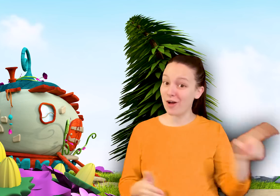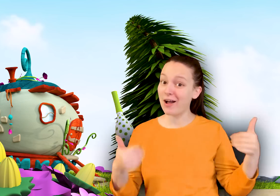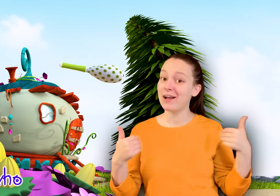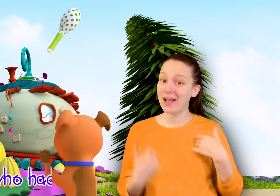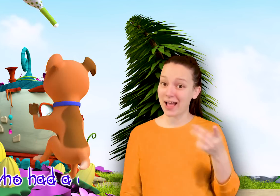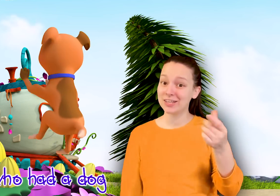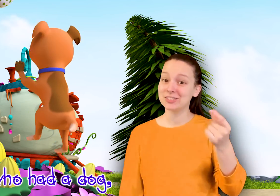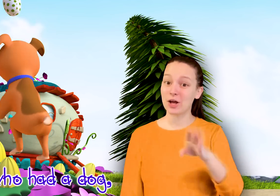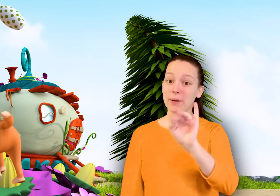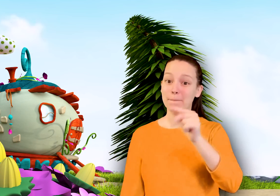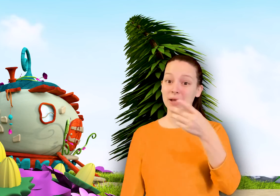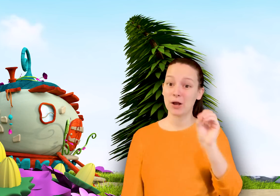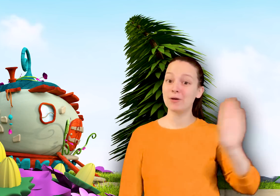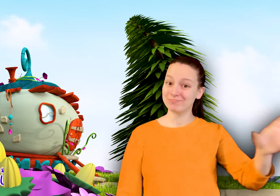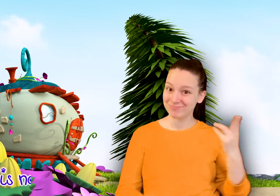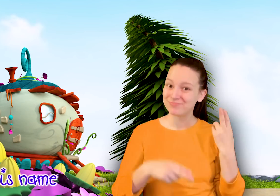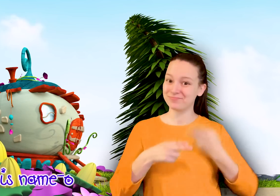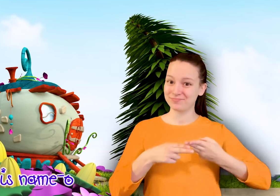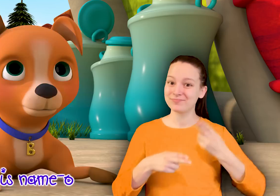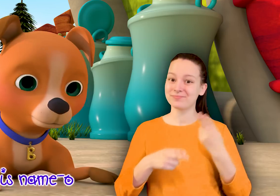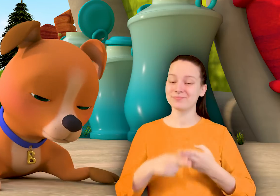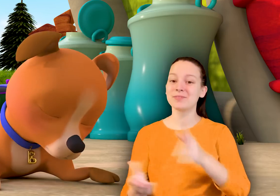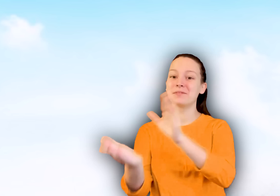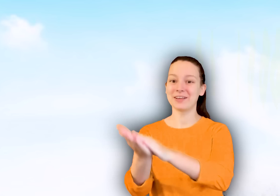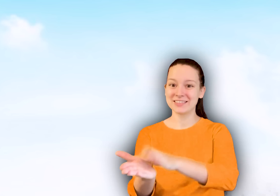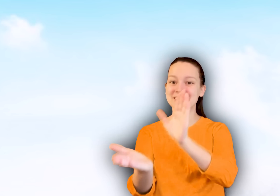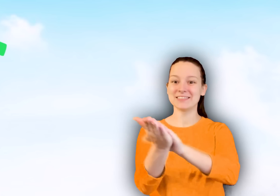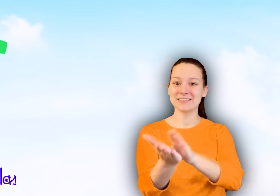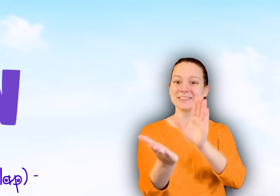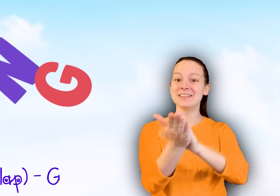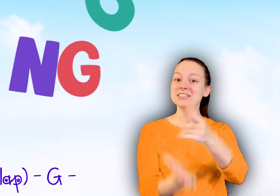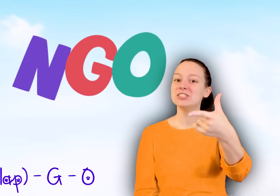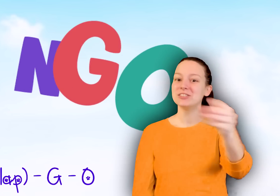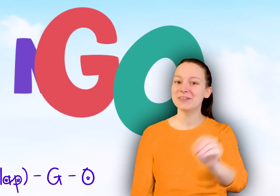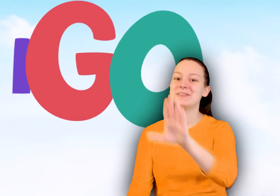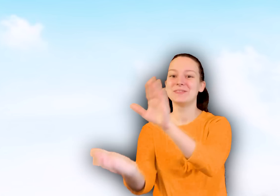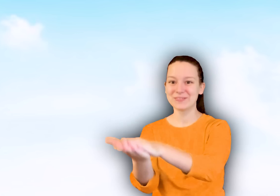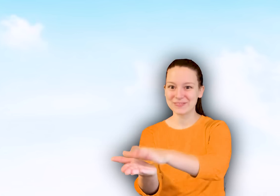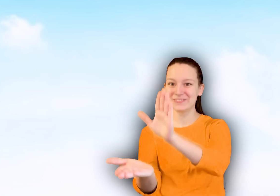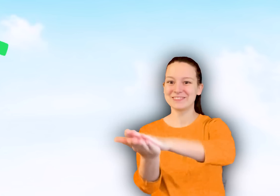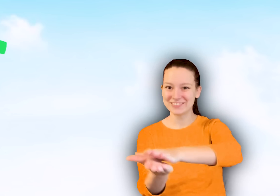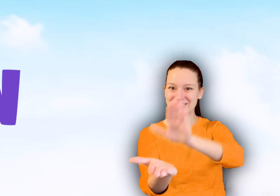there was a farmer had a dog and Bingo was his name o